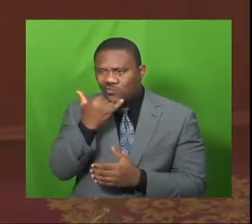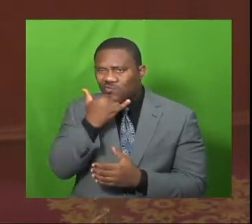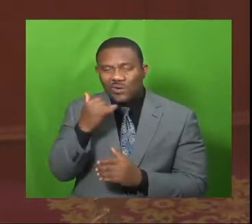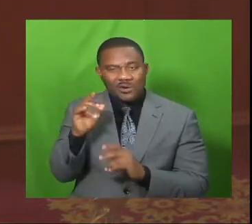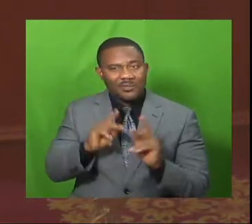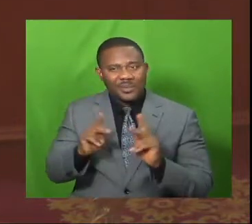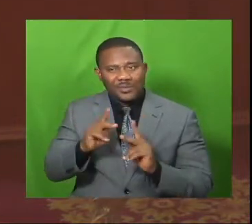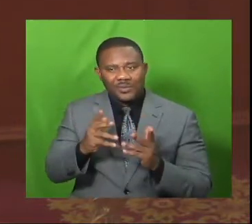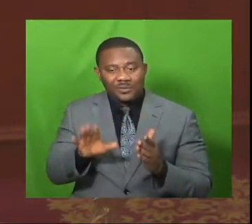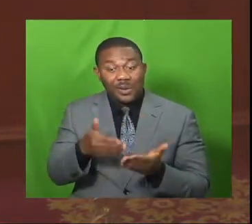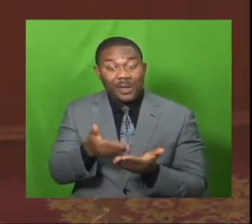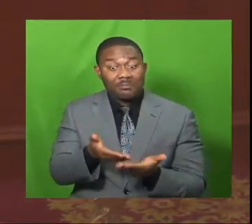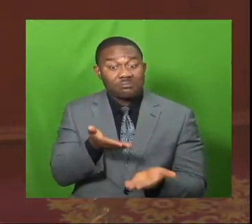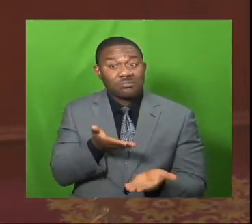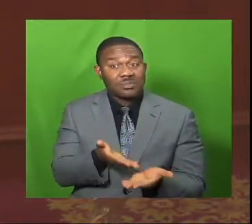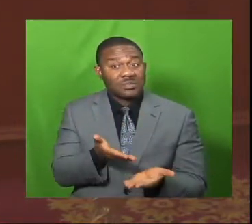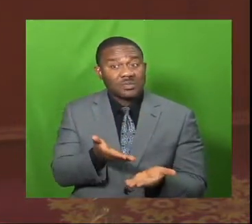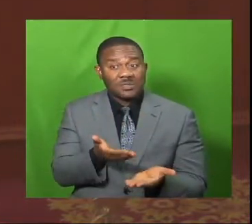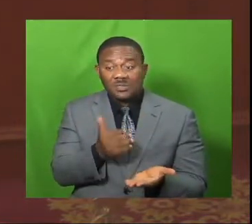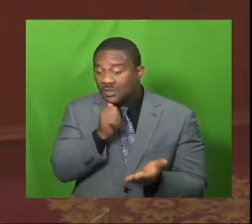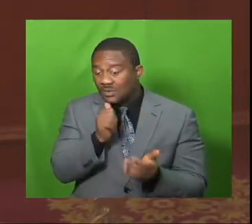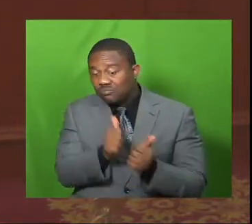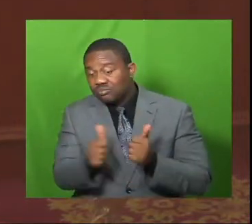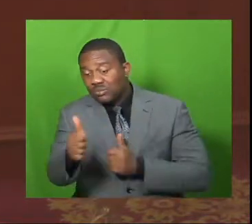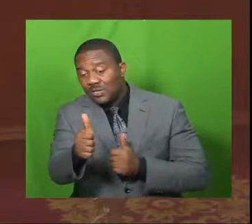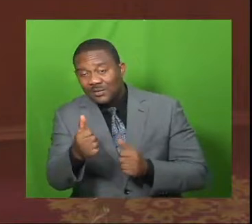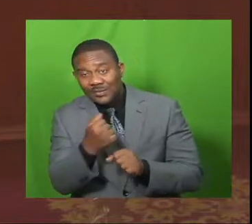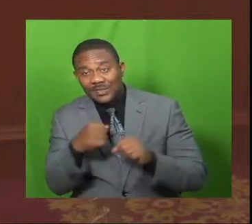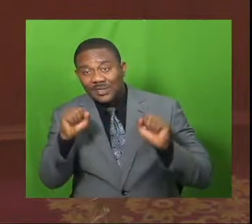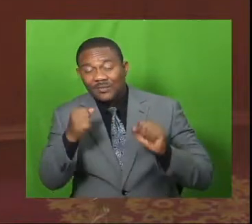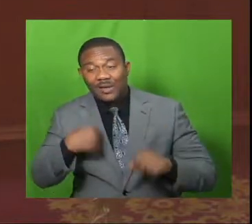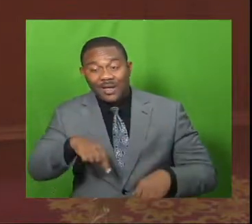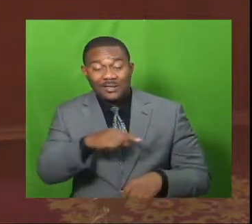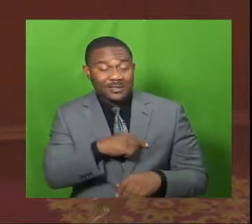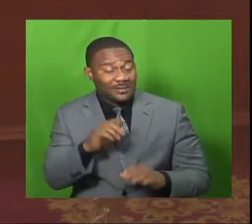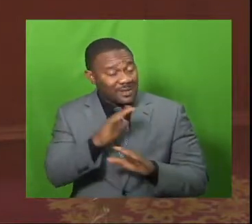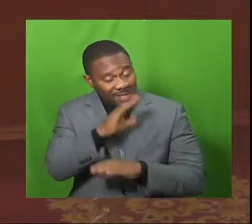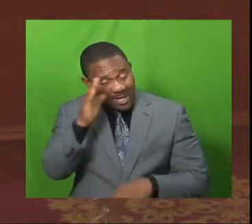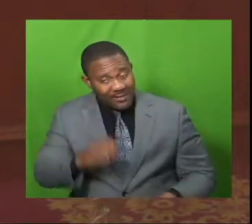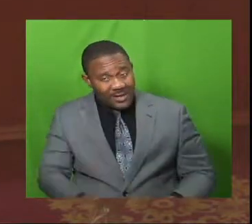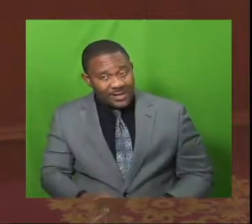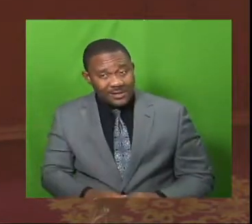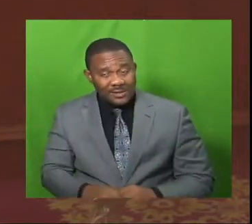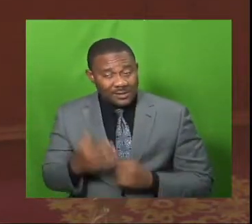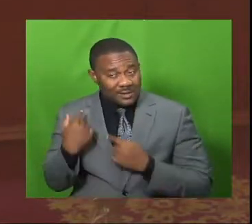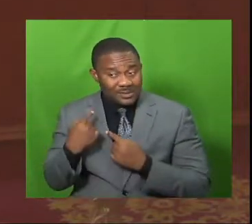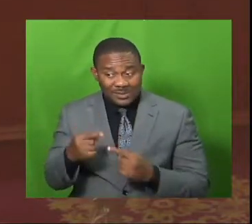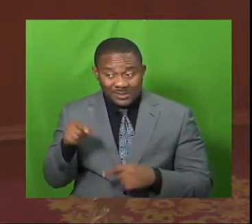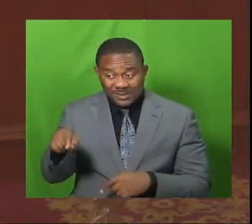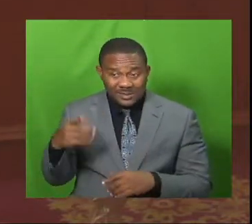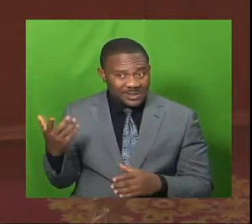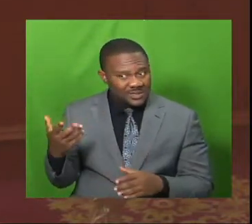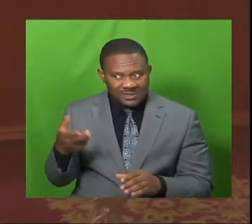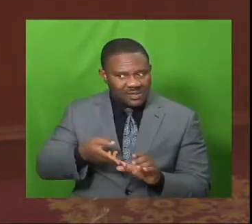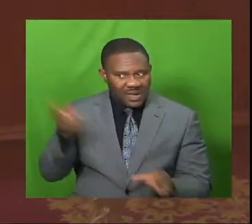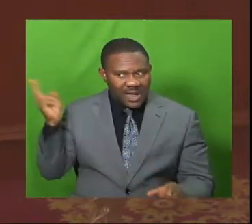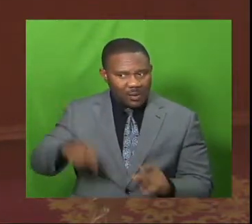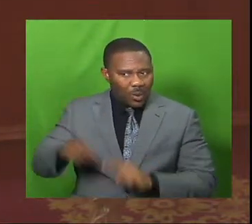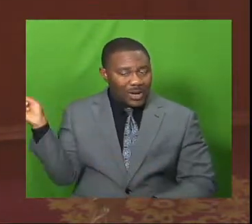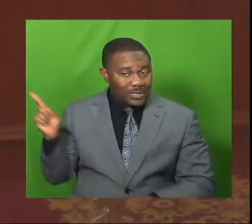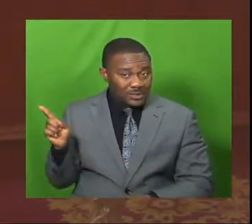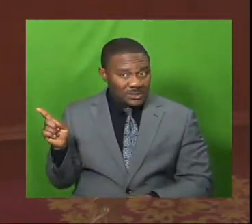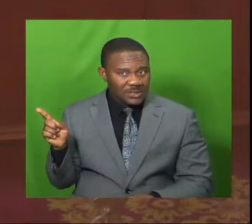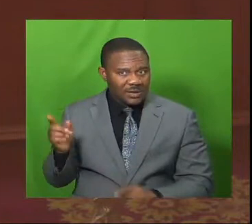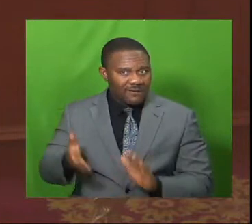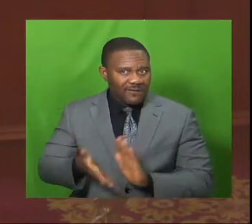where we have arrived, not even overspeeding will save us, until we are lucky that the president ends his term very quickly.